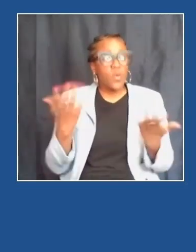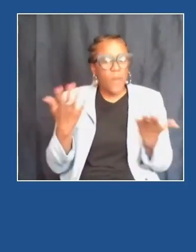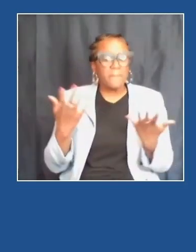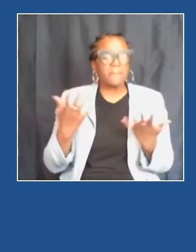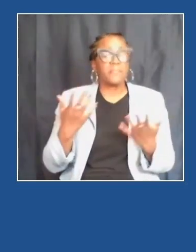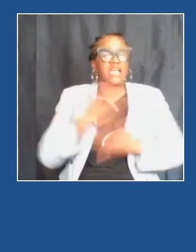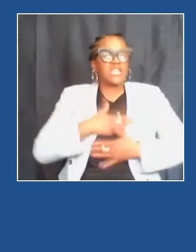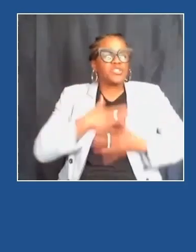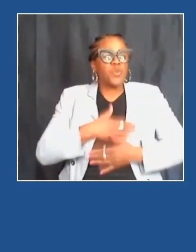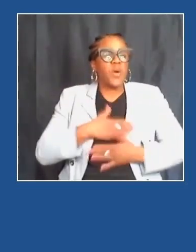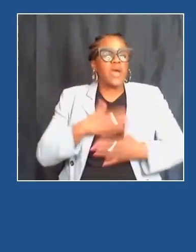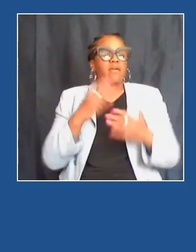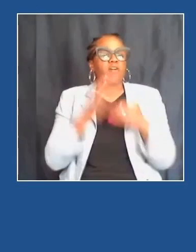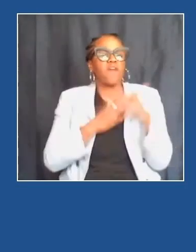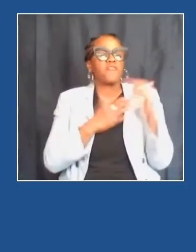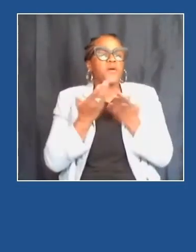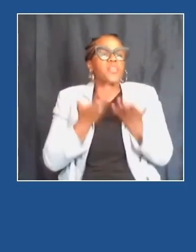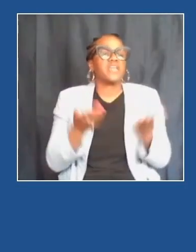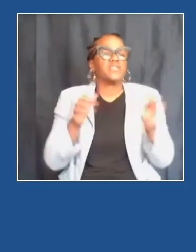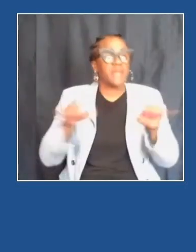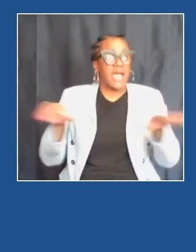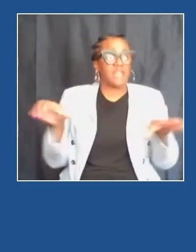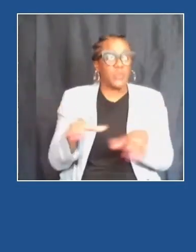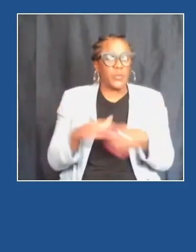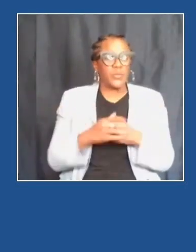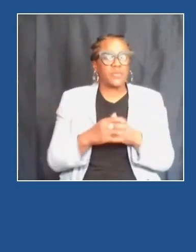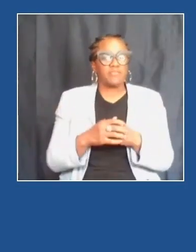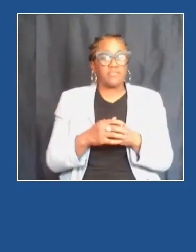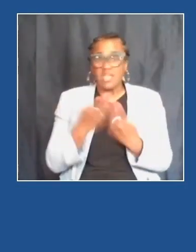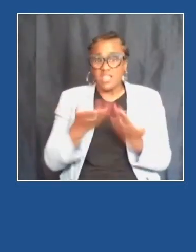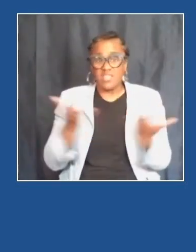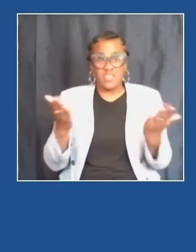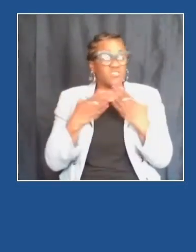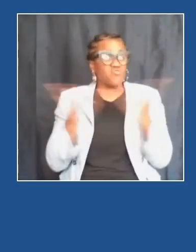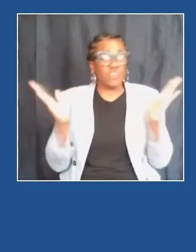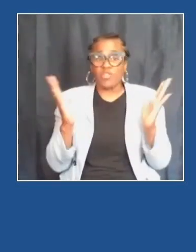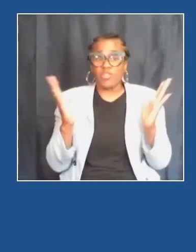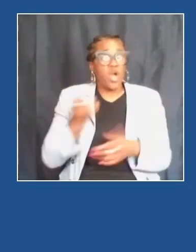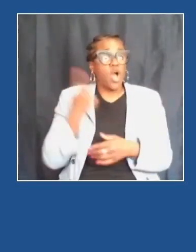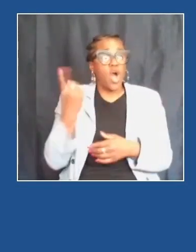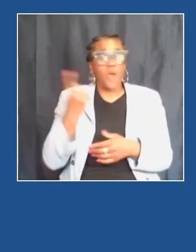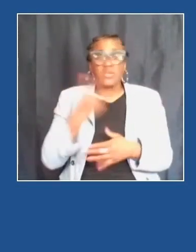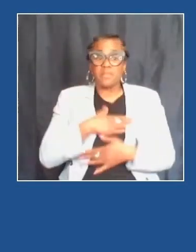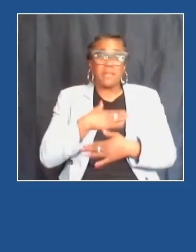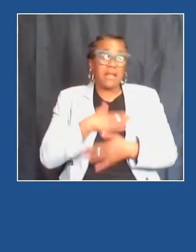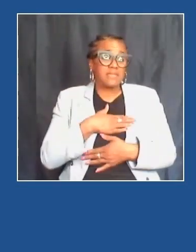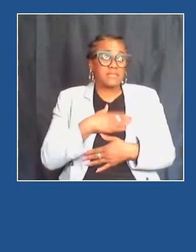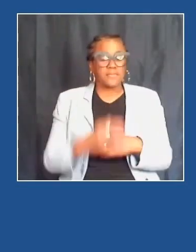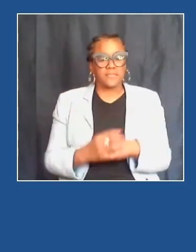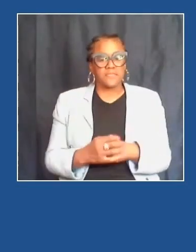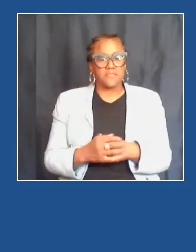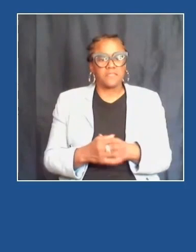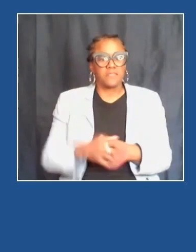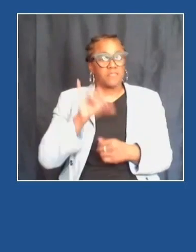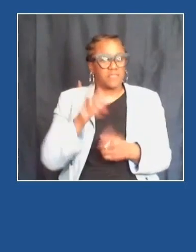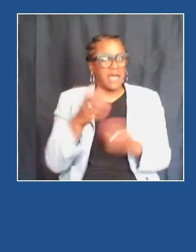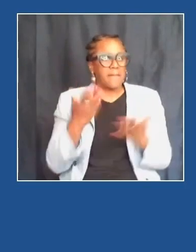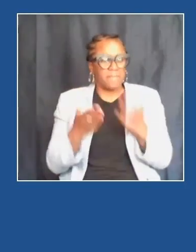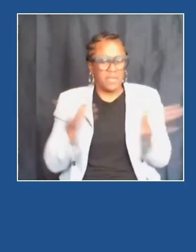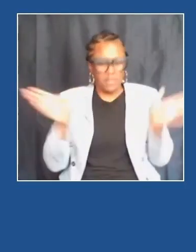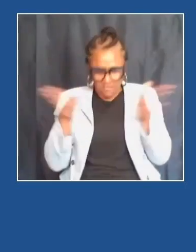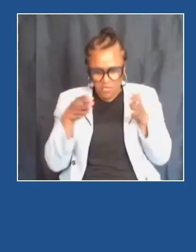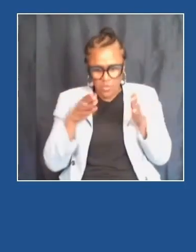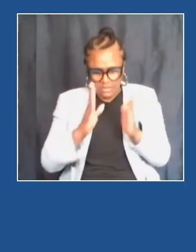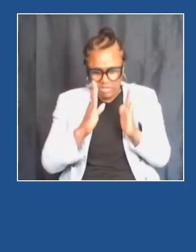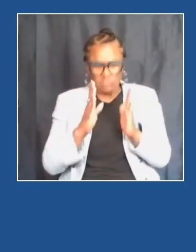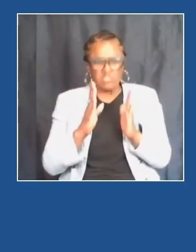that have, generally speaking, almost always been pleasant. And then we have to bring our attention, bring